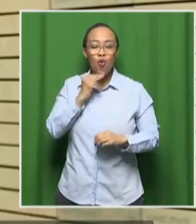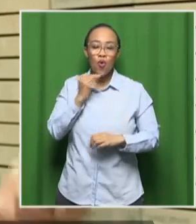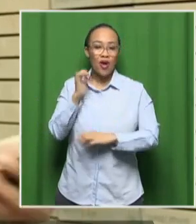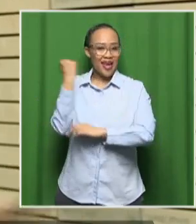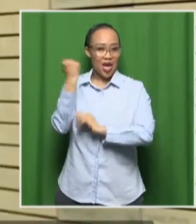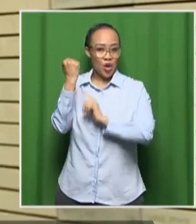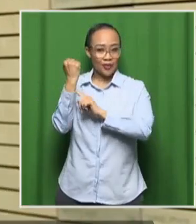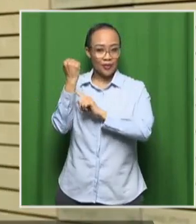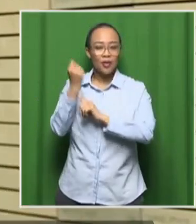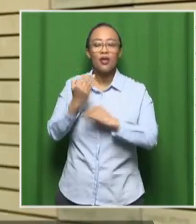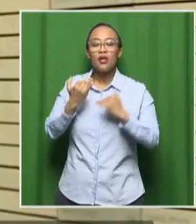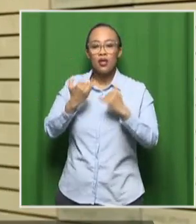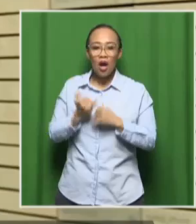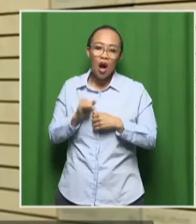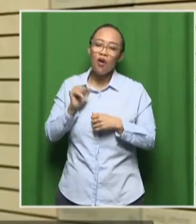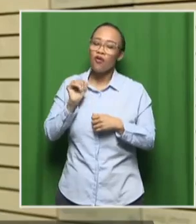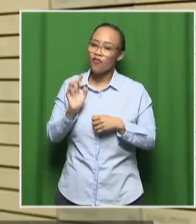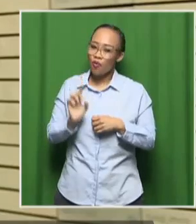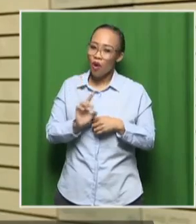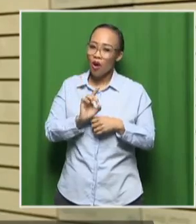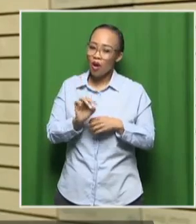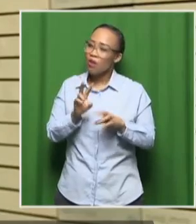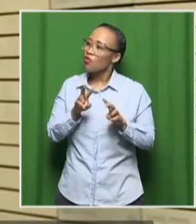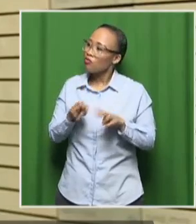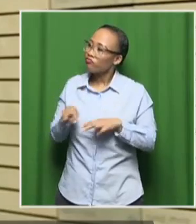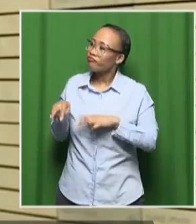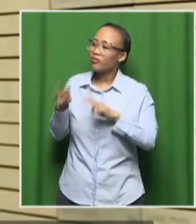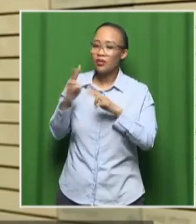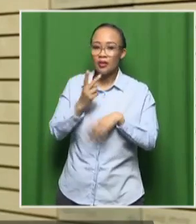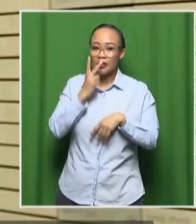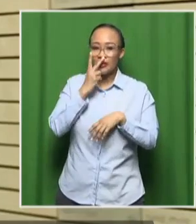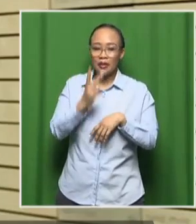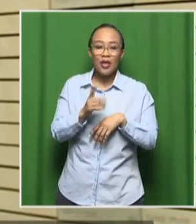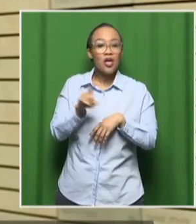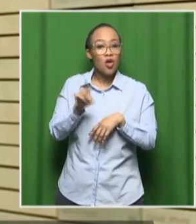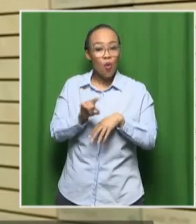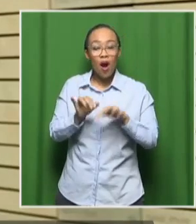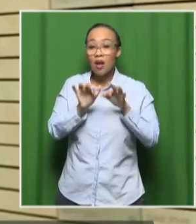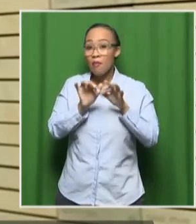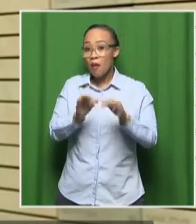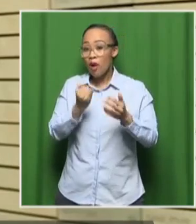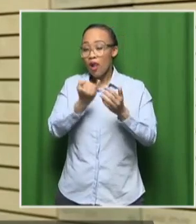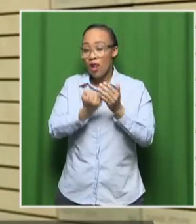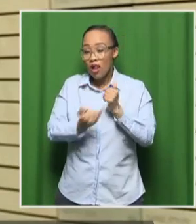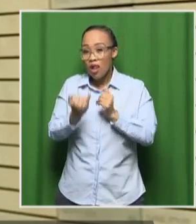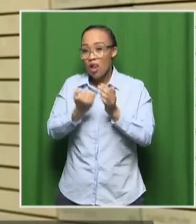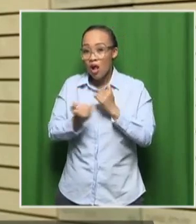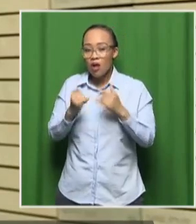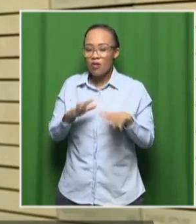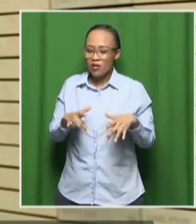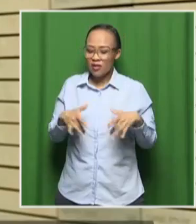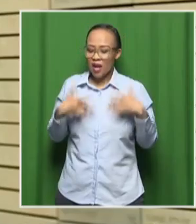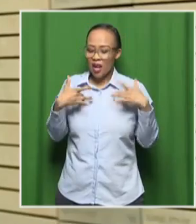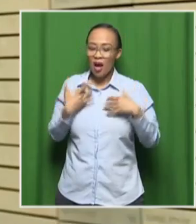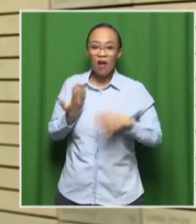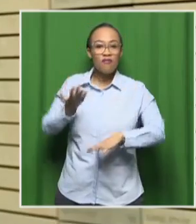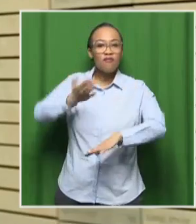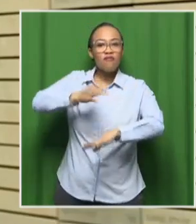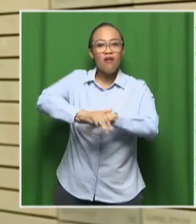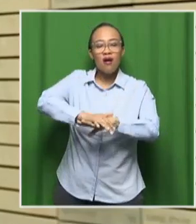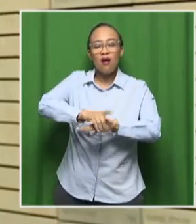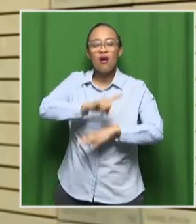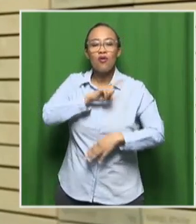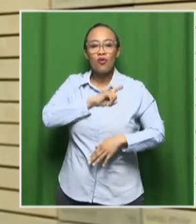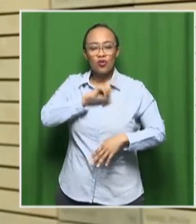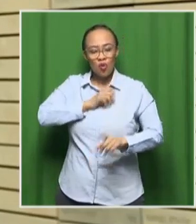just taking a walk, you see the slates of those individuals who lost their lives in the fight for liberation at large, not